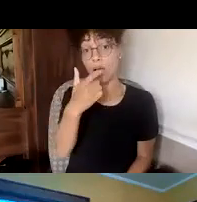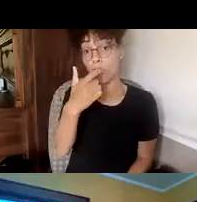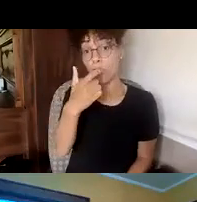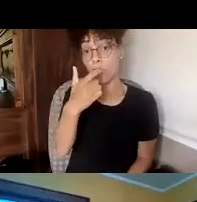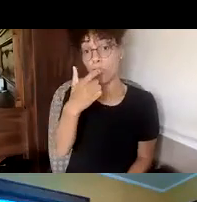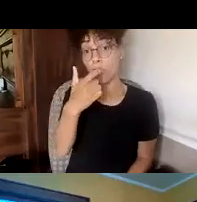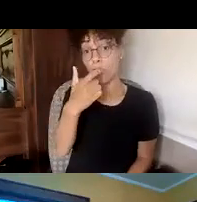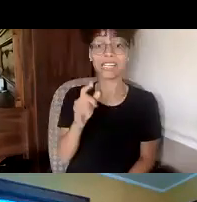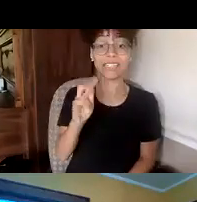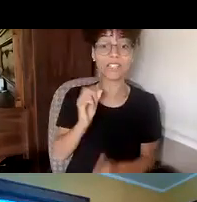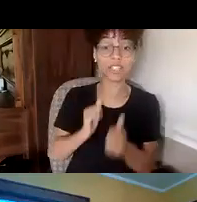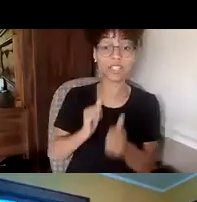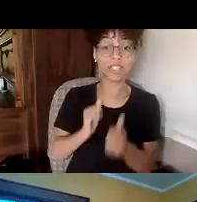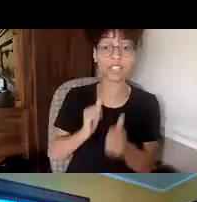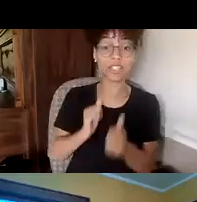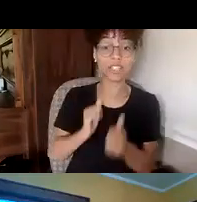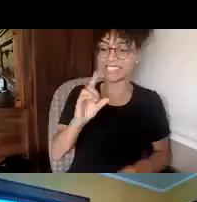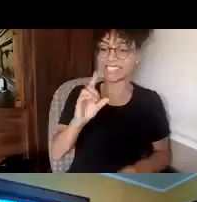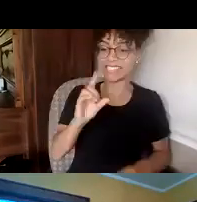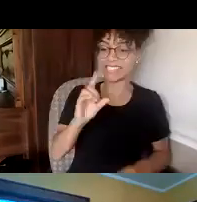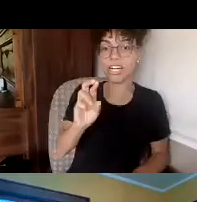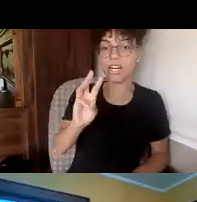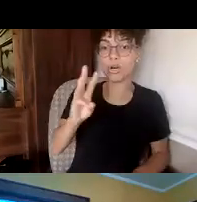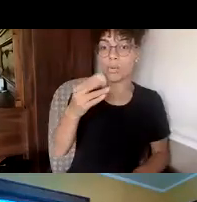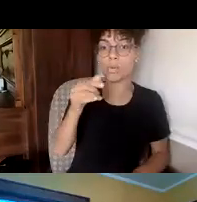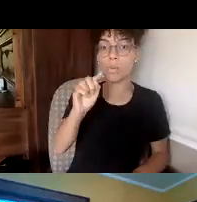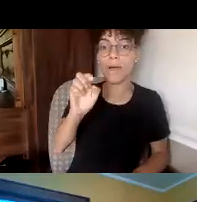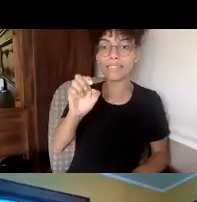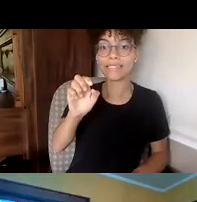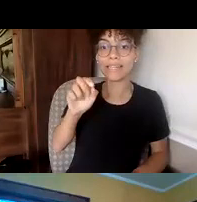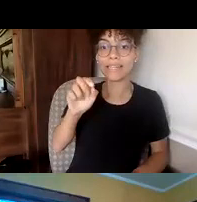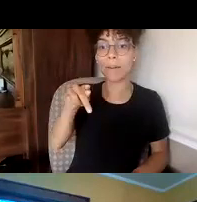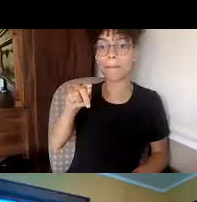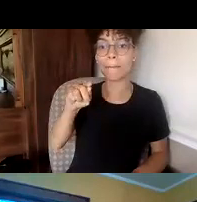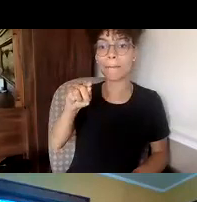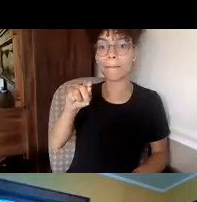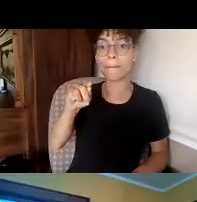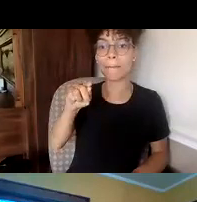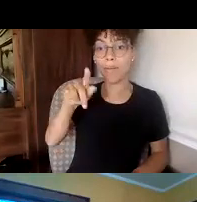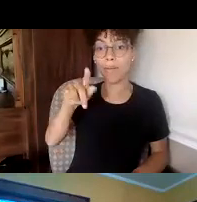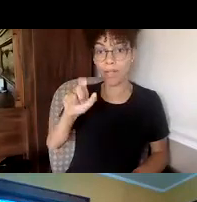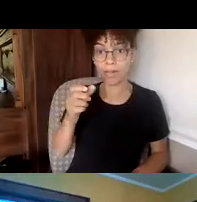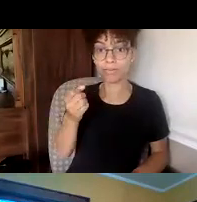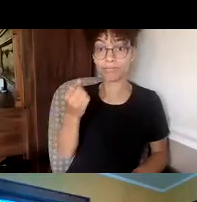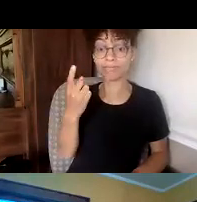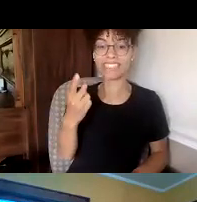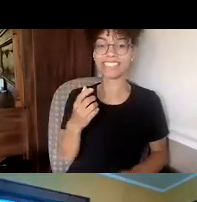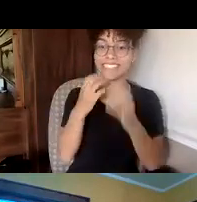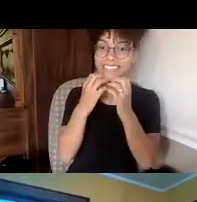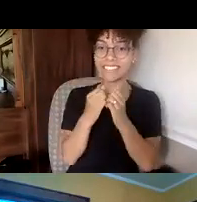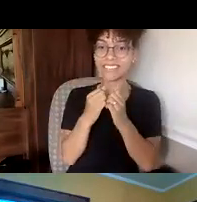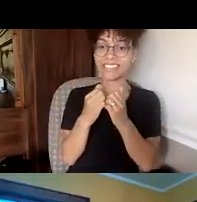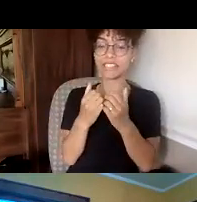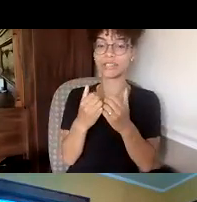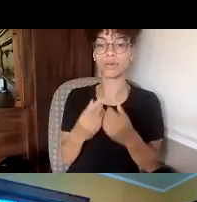People. Gives a lot of things that we may not see here at RIT, but